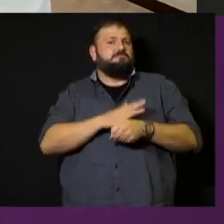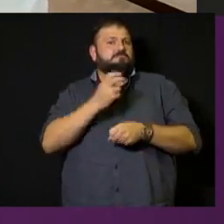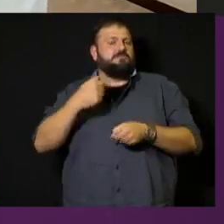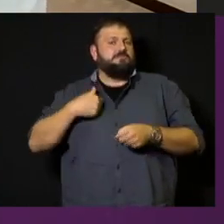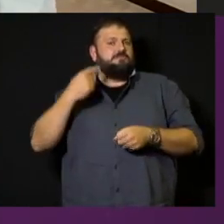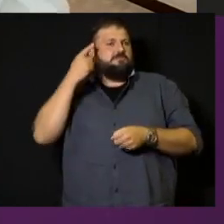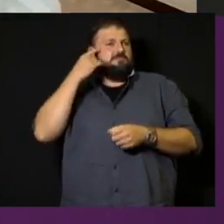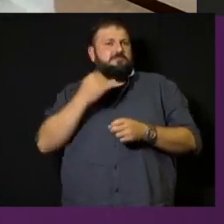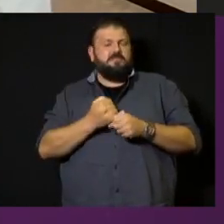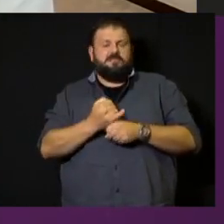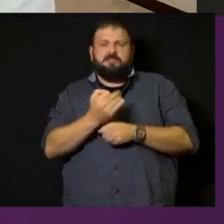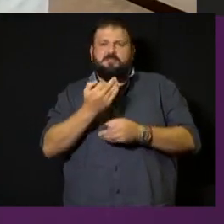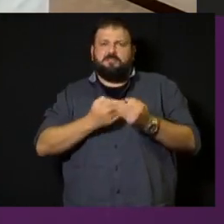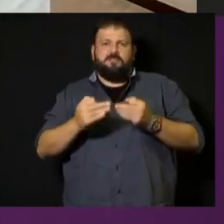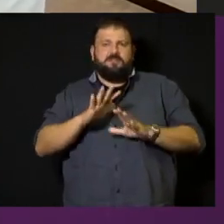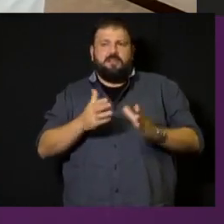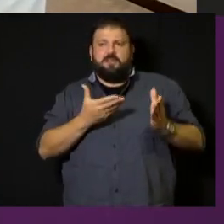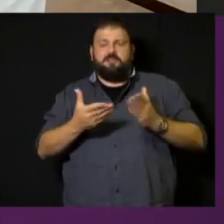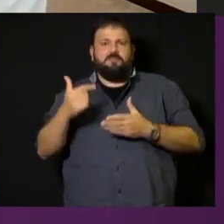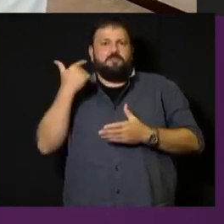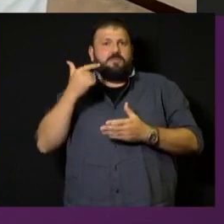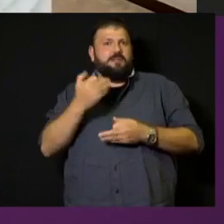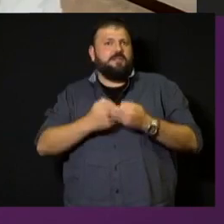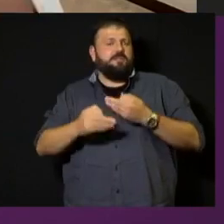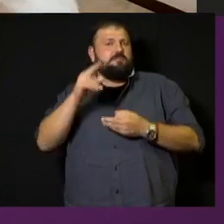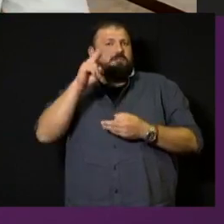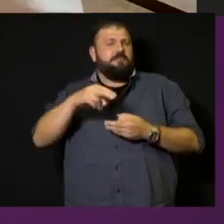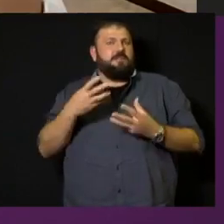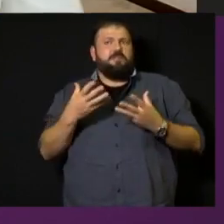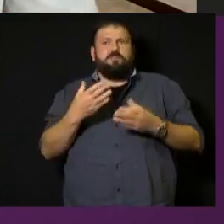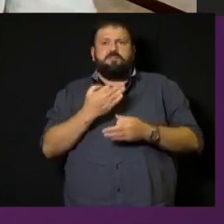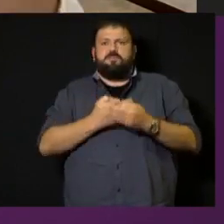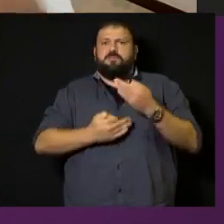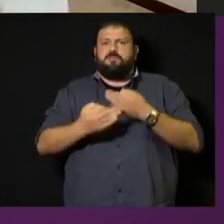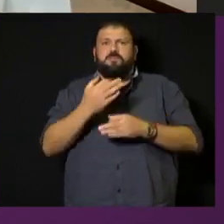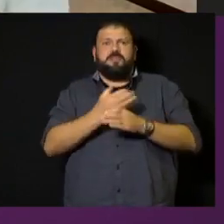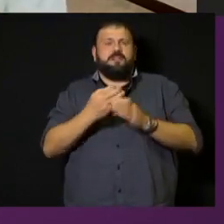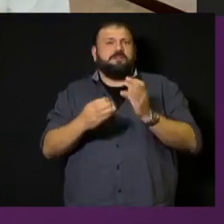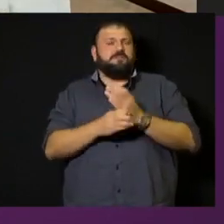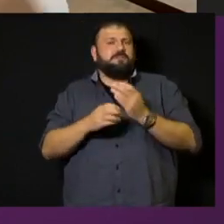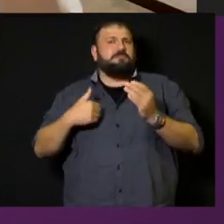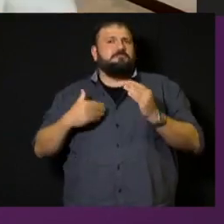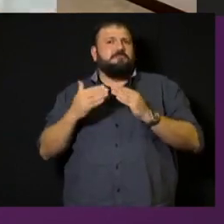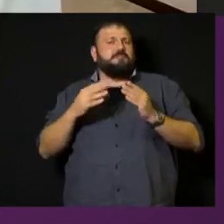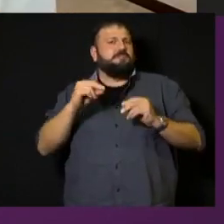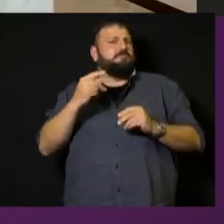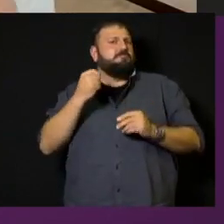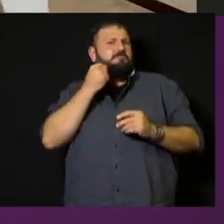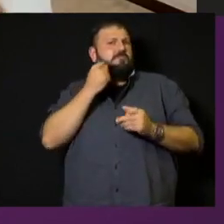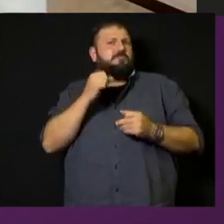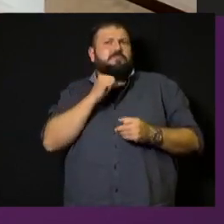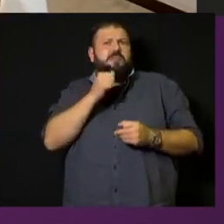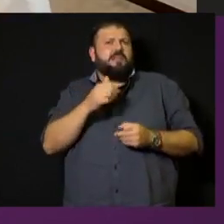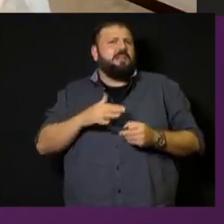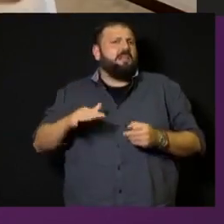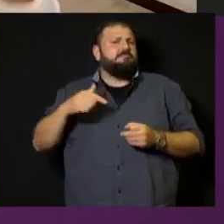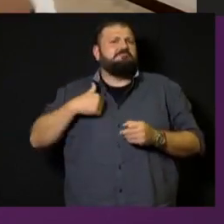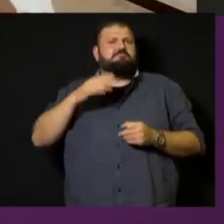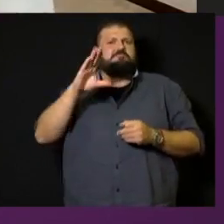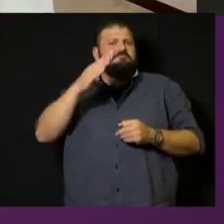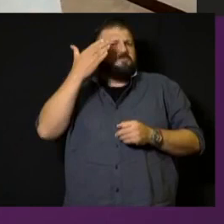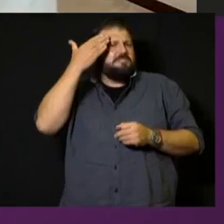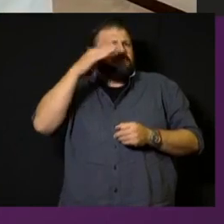to go to Guadalajara. My son was 6 months old. I sold everything in my house. I didn't